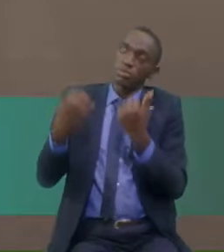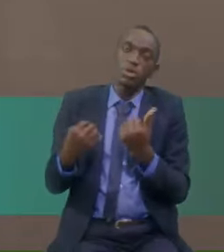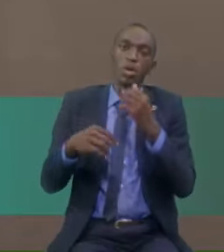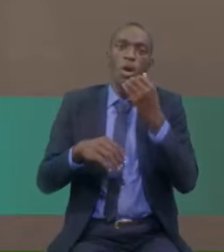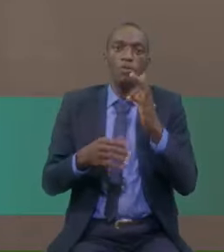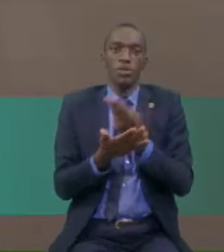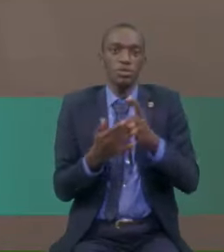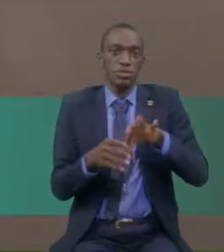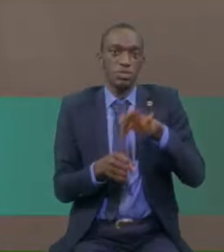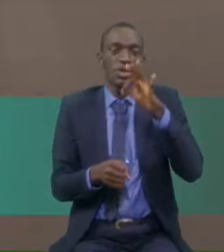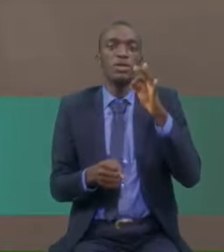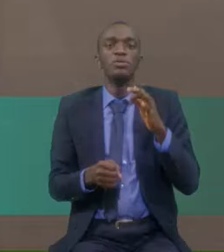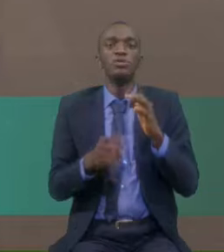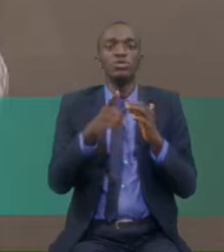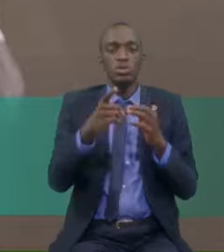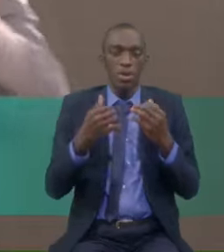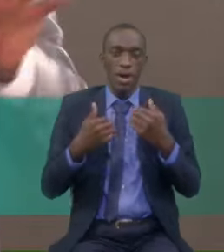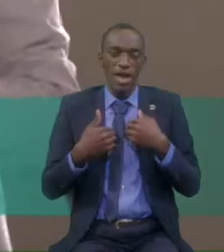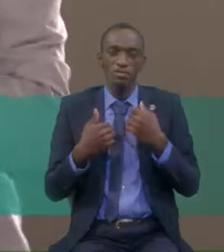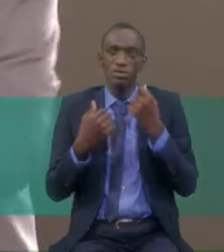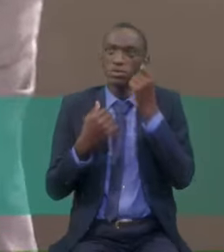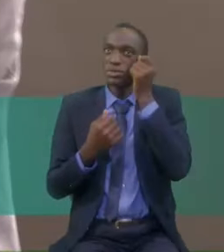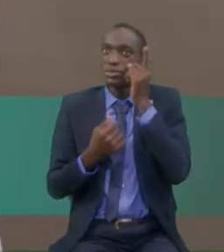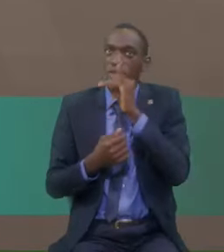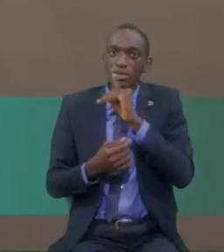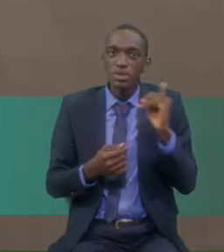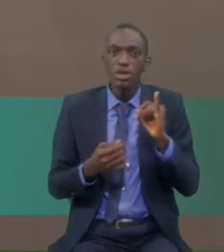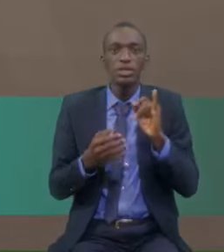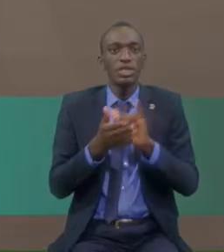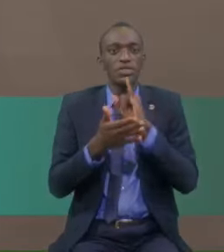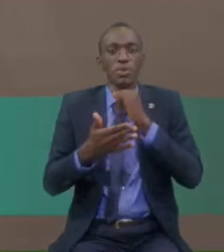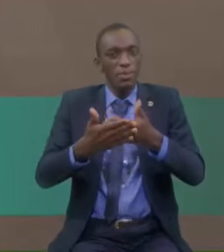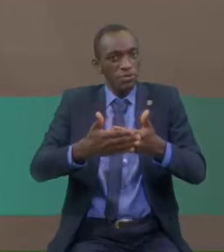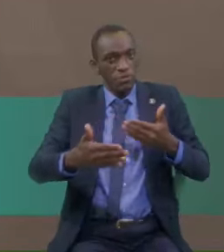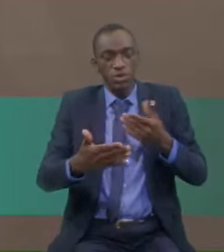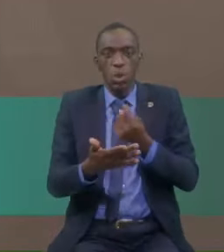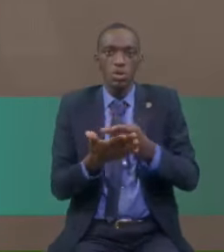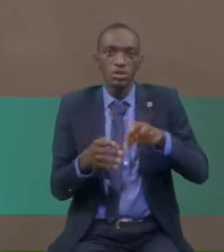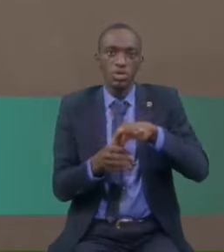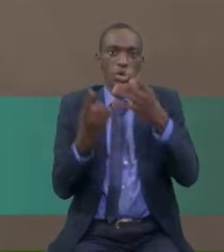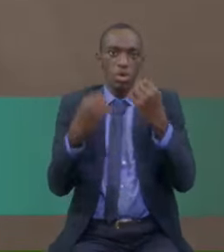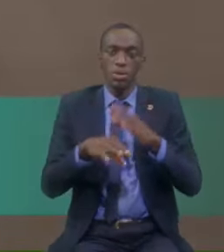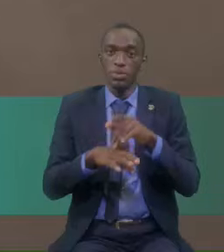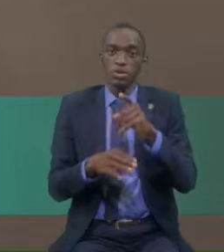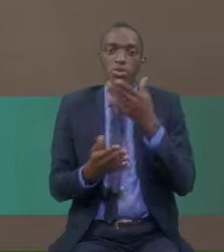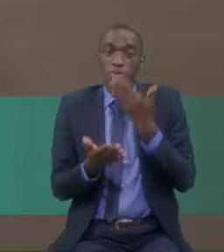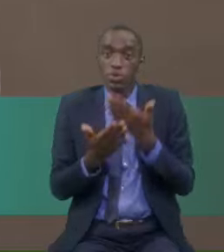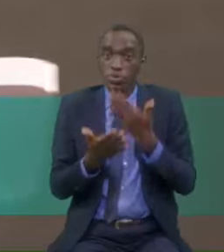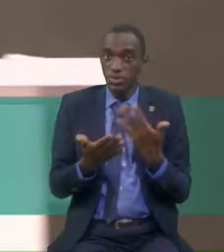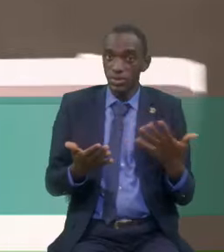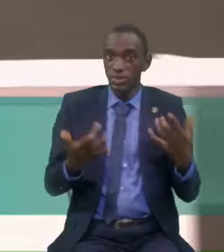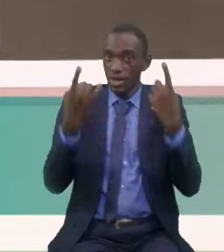the Holy Ghost comes upon you. There are many things that happen in our lives, good things, but all those things